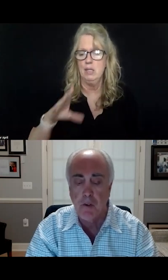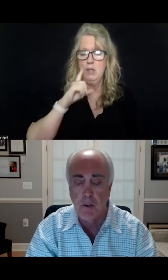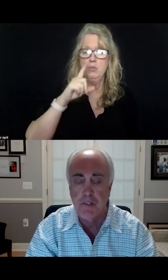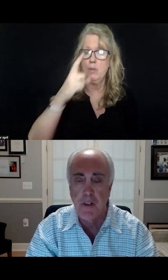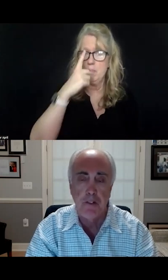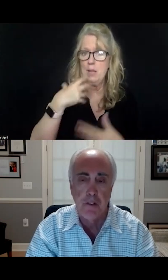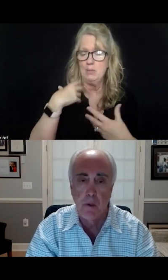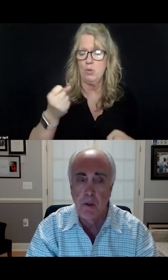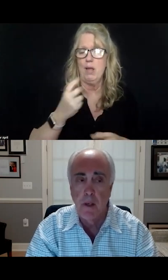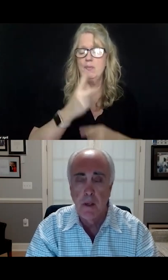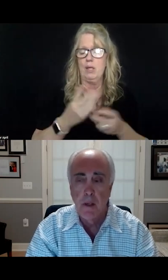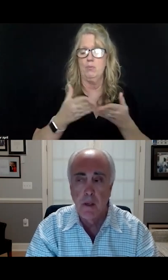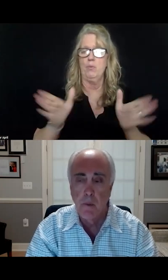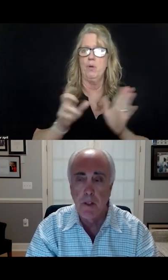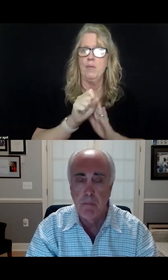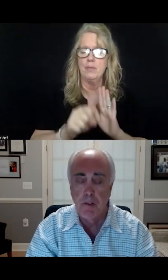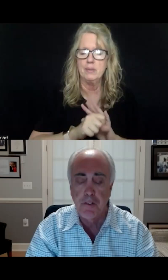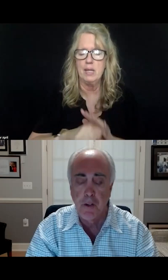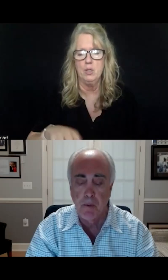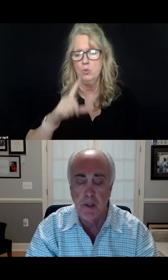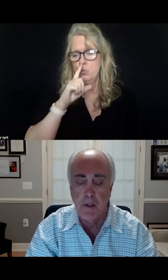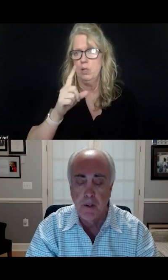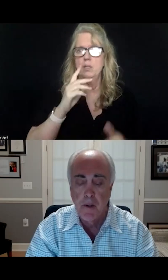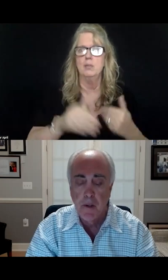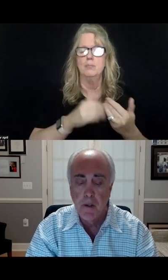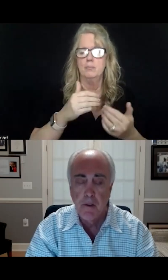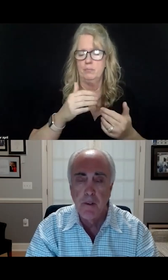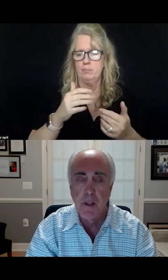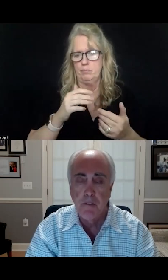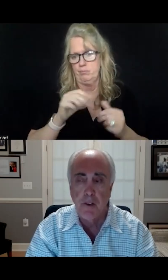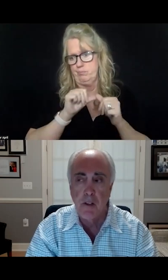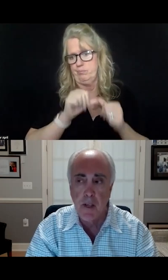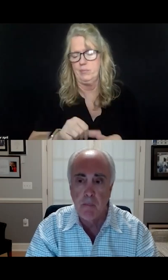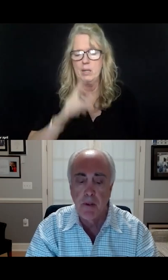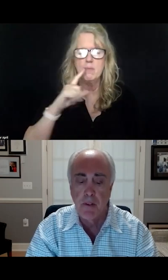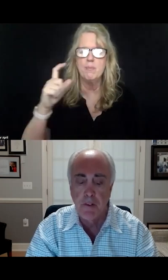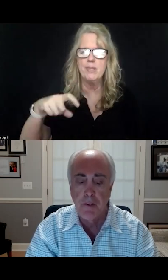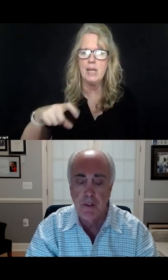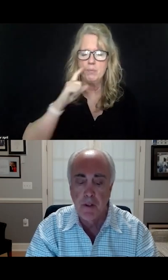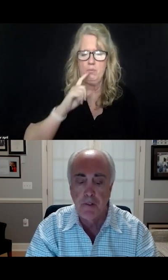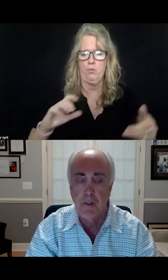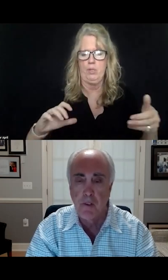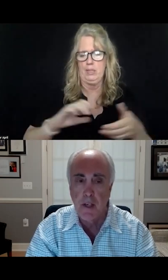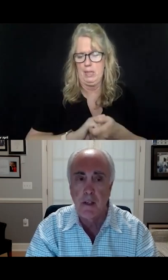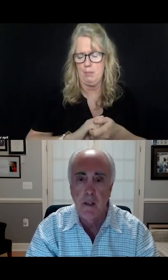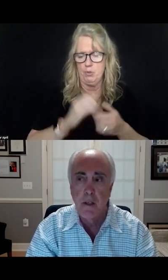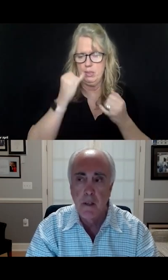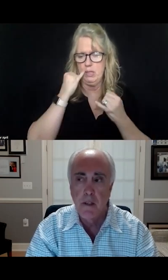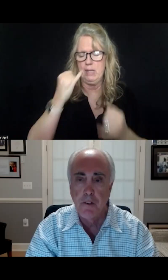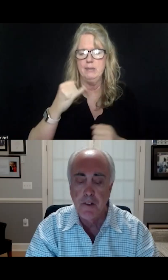systems across the nation were really pushed to the brink, the need for collaborative initiatives,